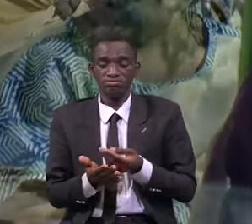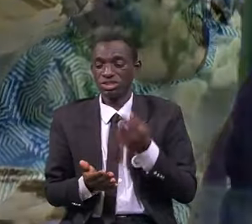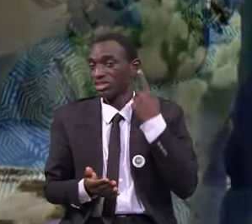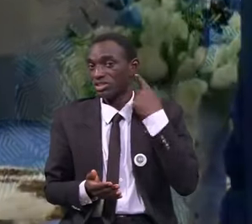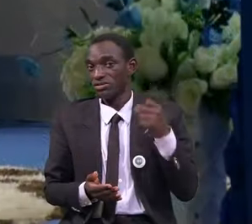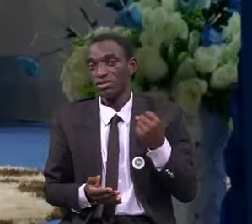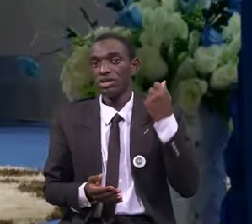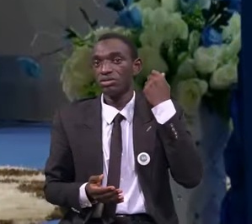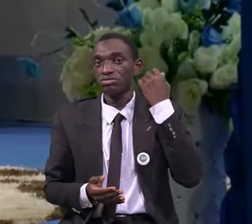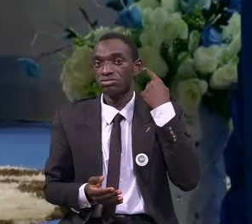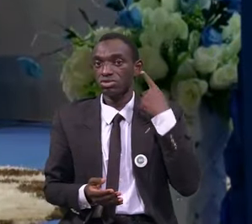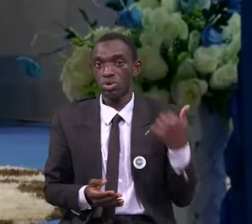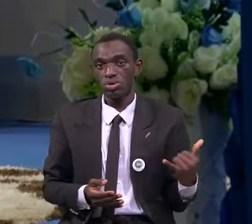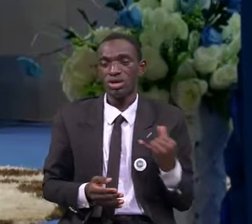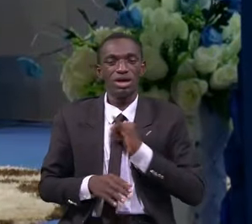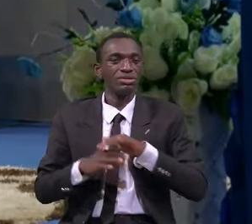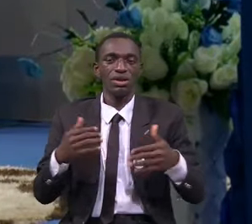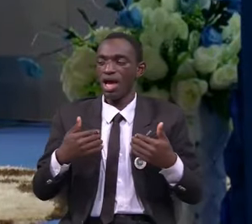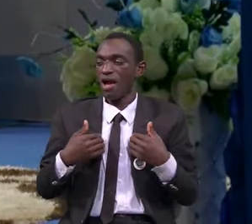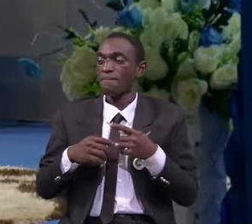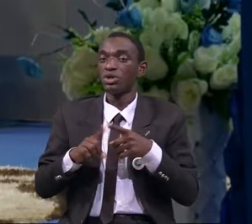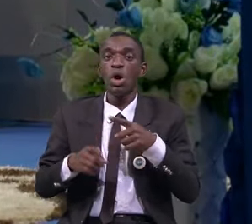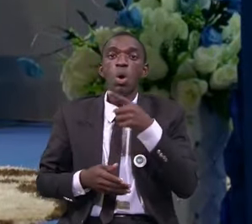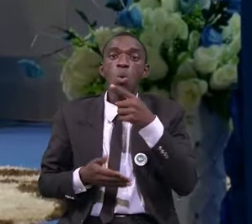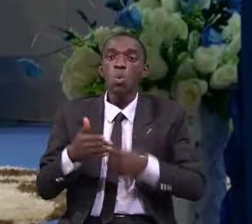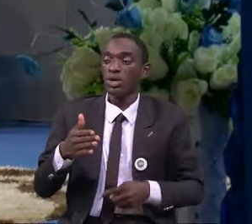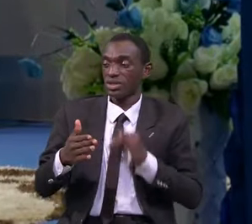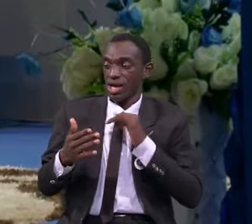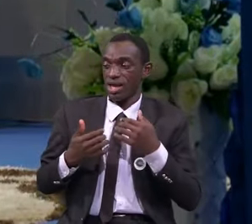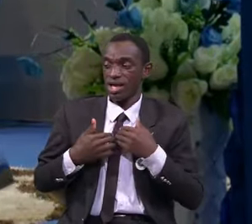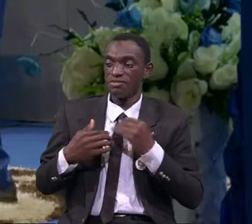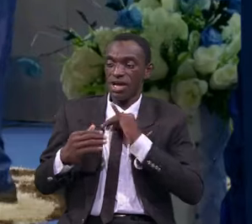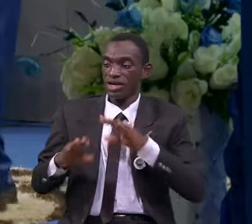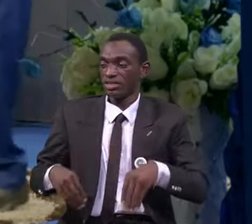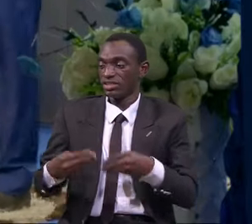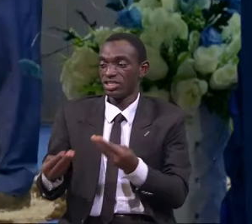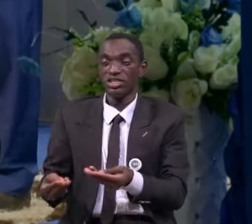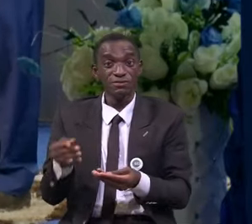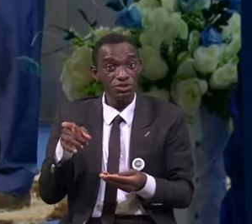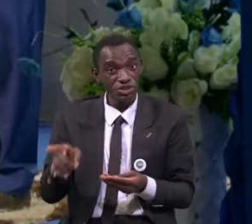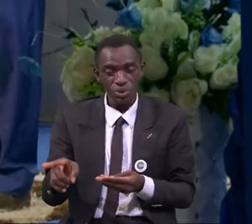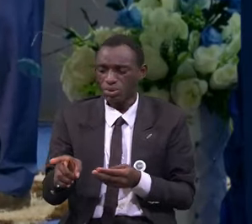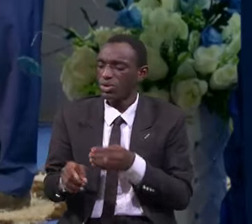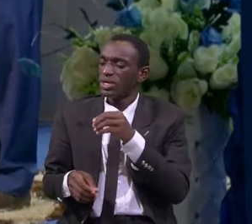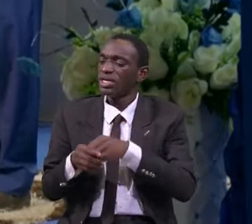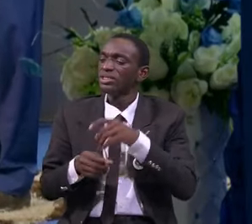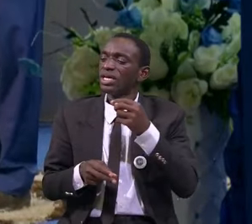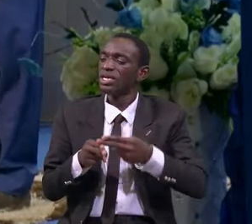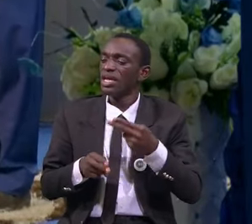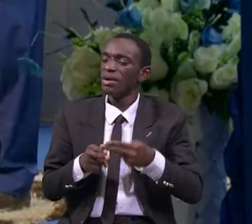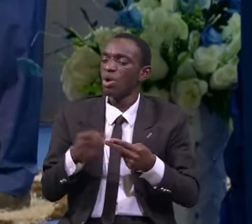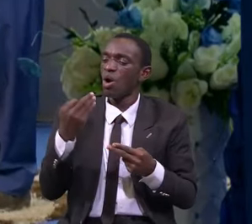but such as I have, give I thee. In the name of